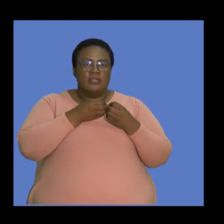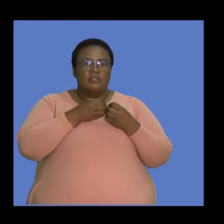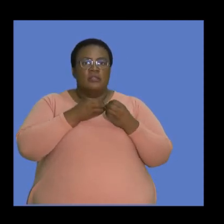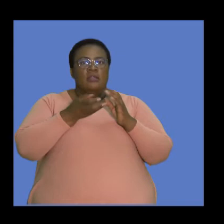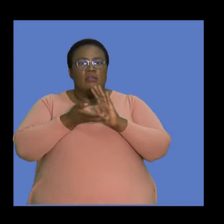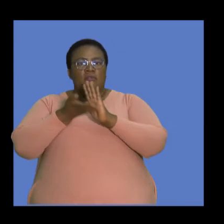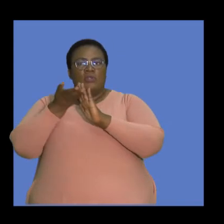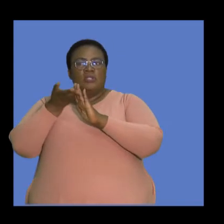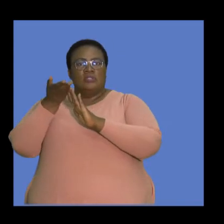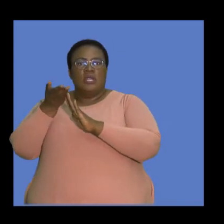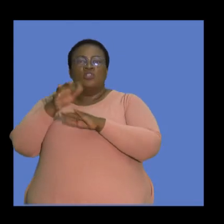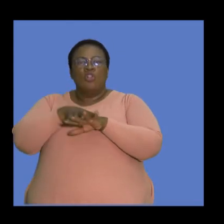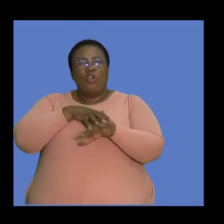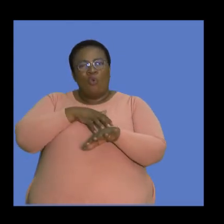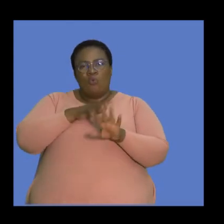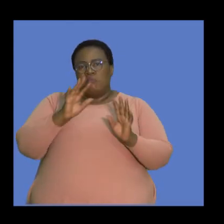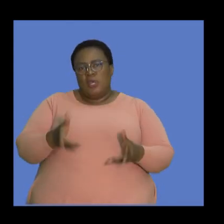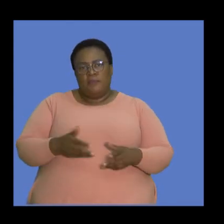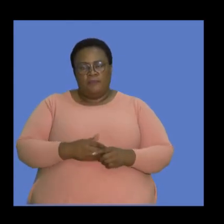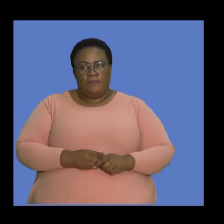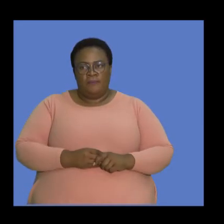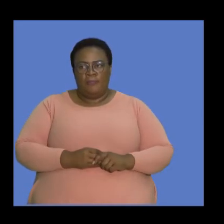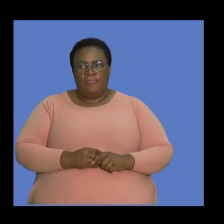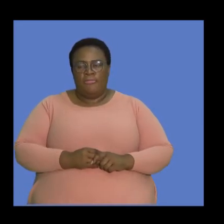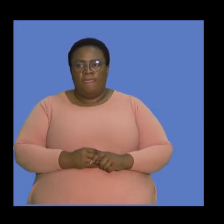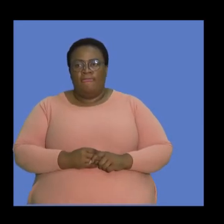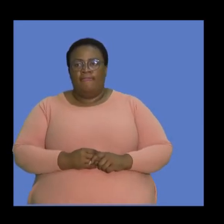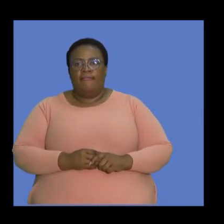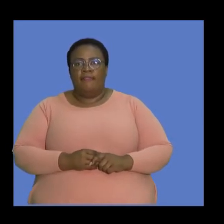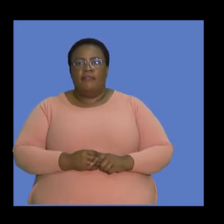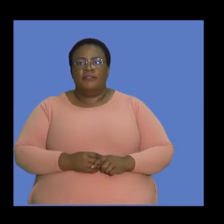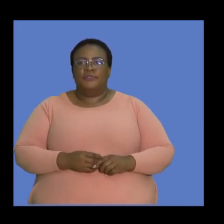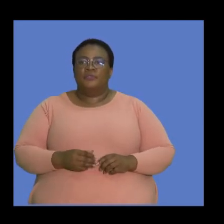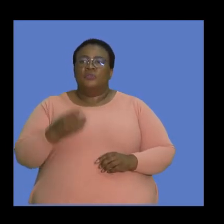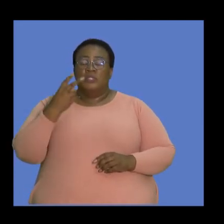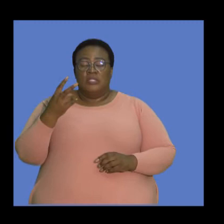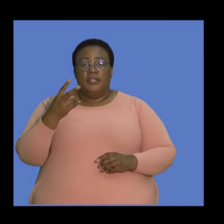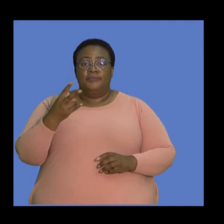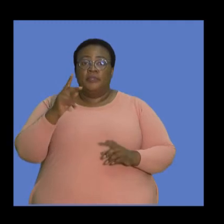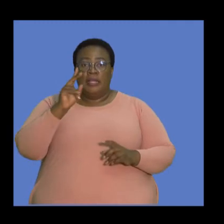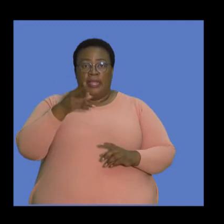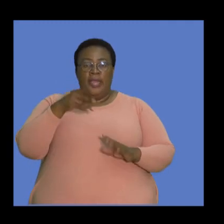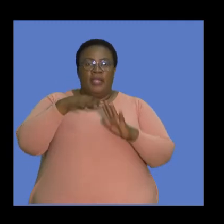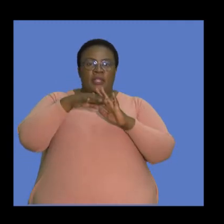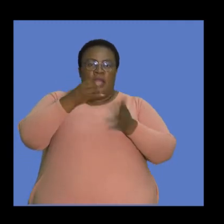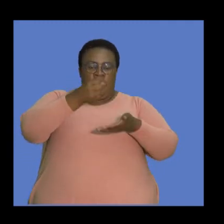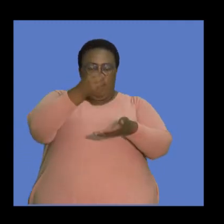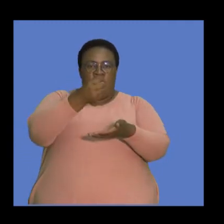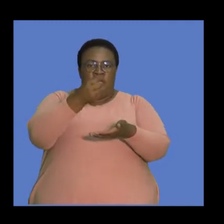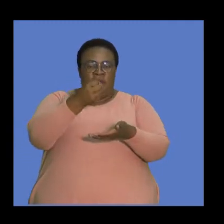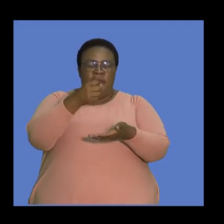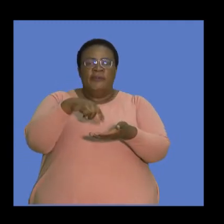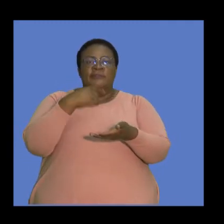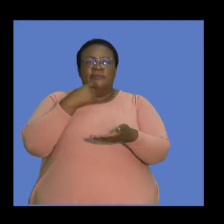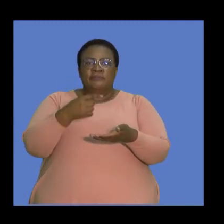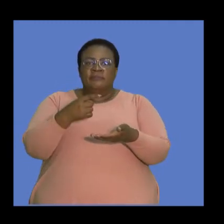increasing will be a bit slower. Now, we looked at the concept of sinking fund from the previous question,